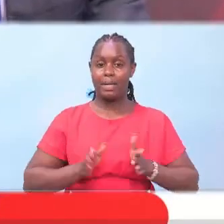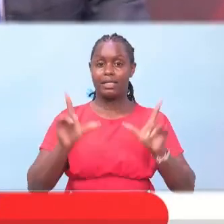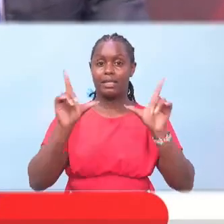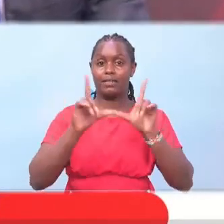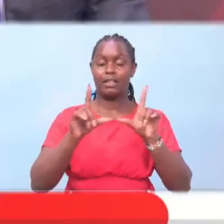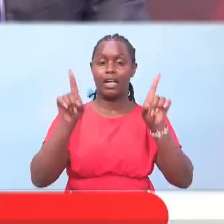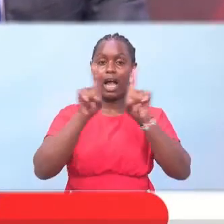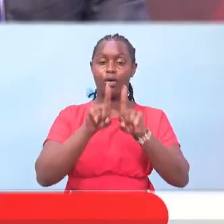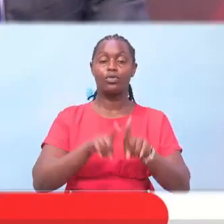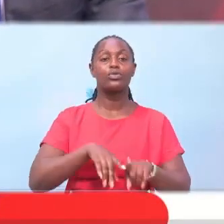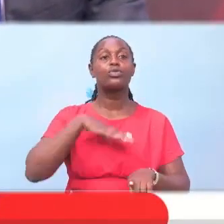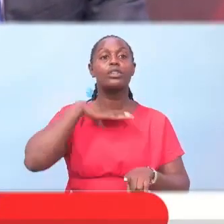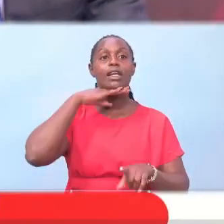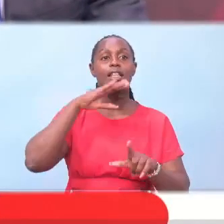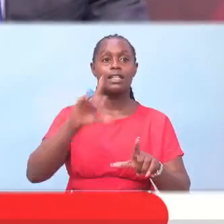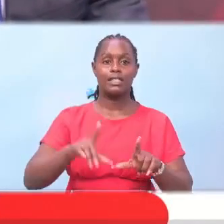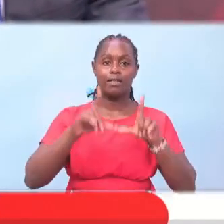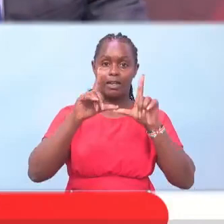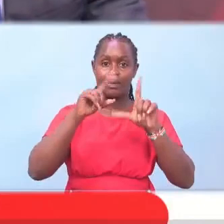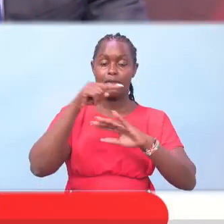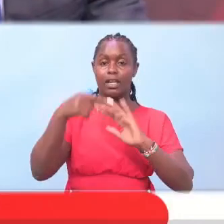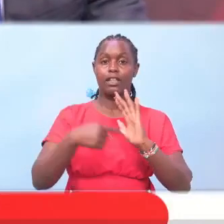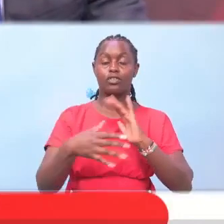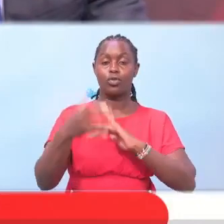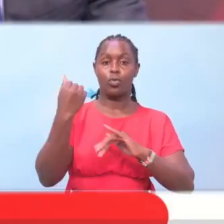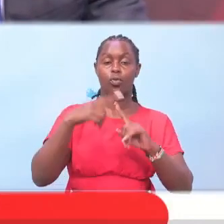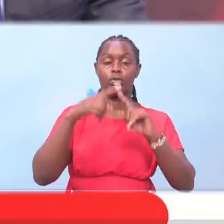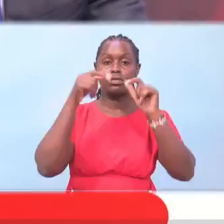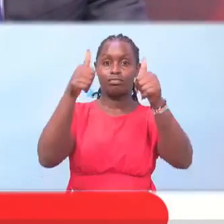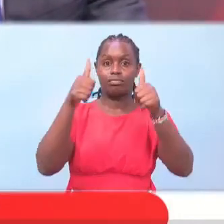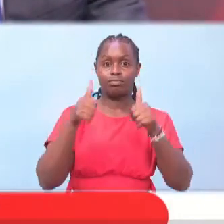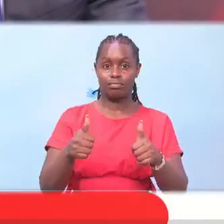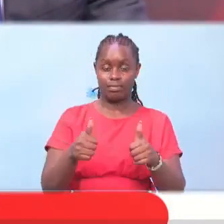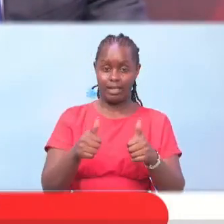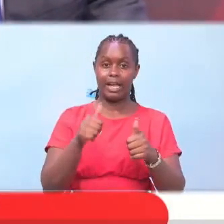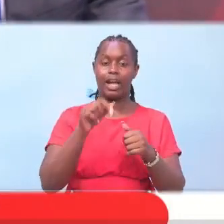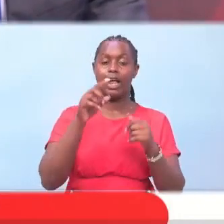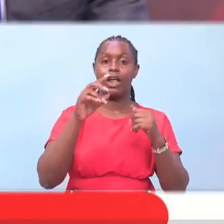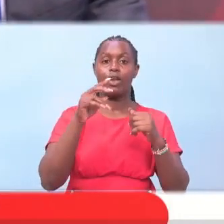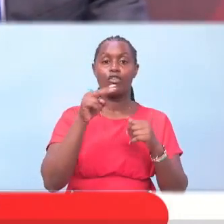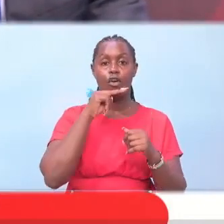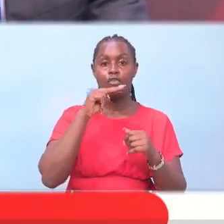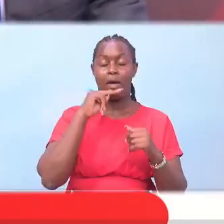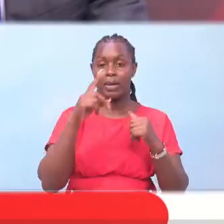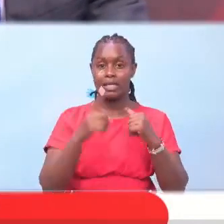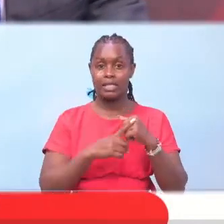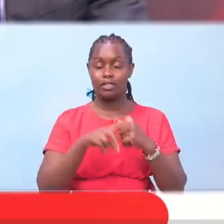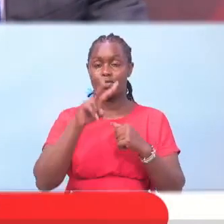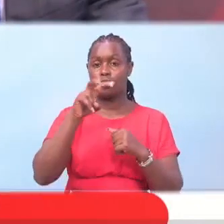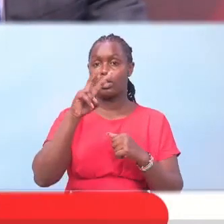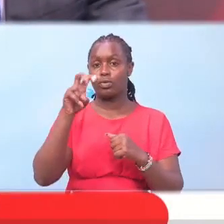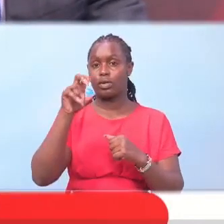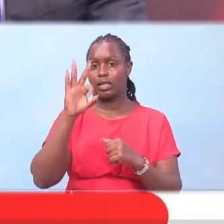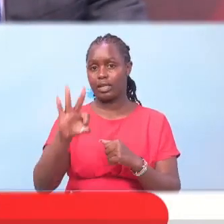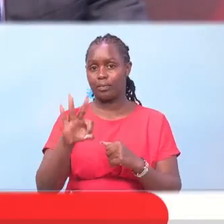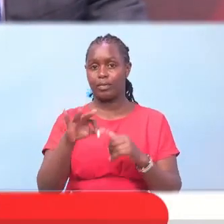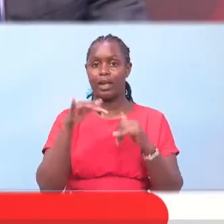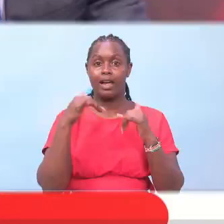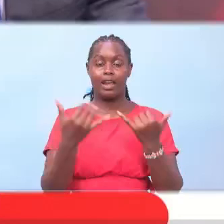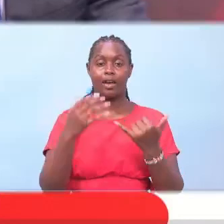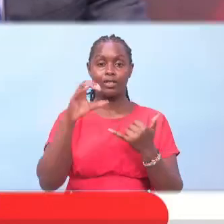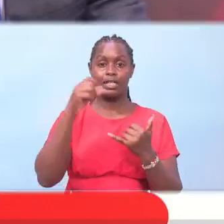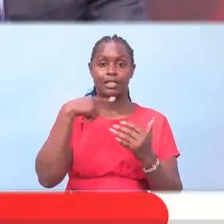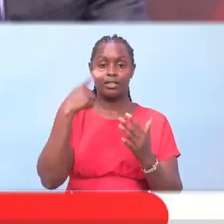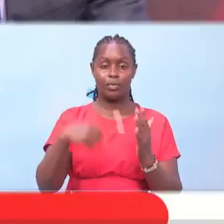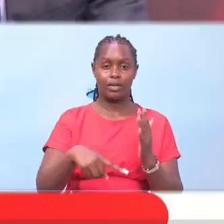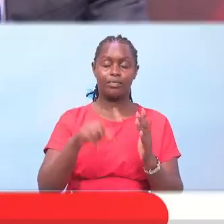In a Gazette notice dated November 6, 2023, and signed by Interior Cabinet Secretary Professor Kithure Kindiki, Kenyans will have to pay